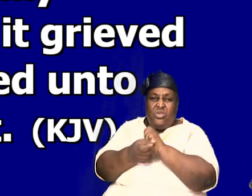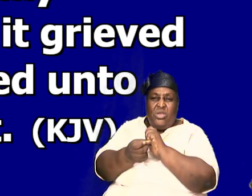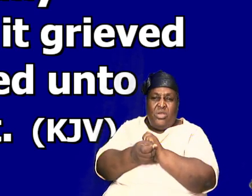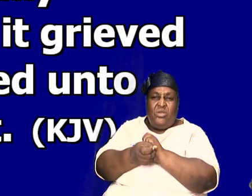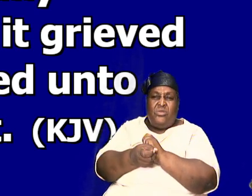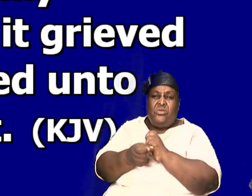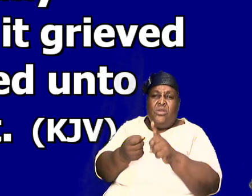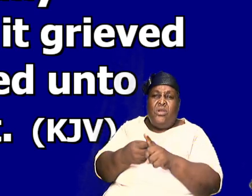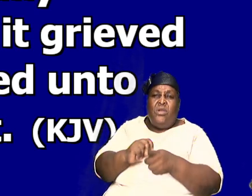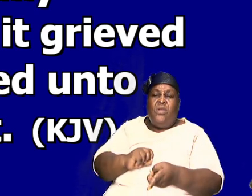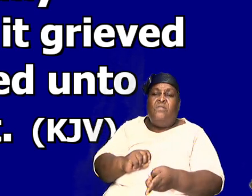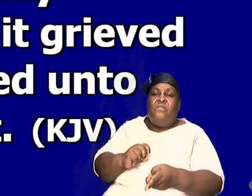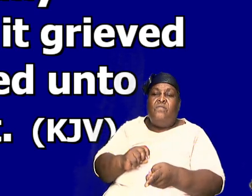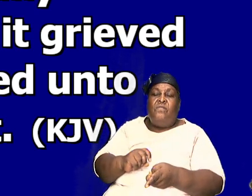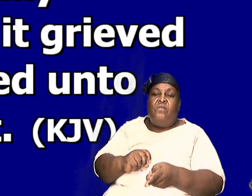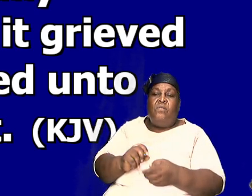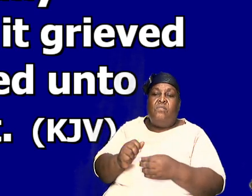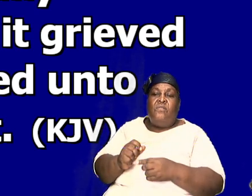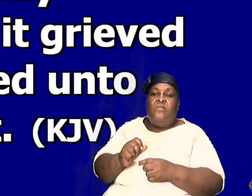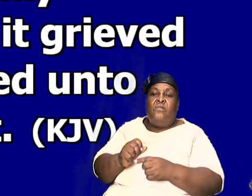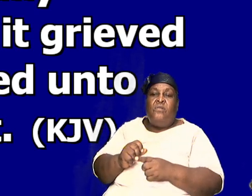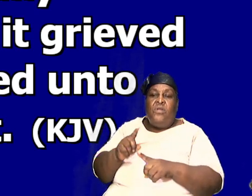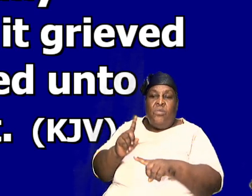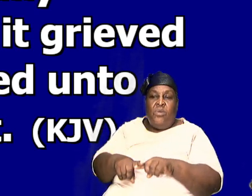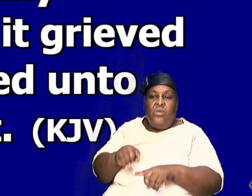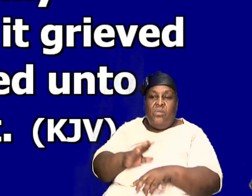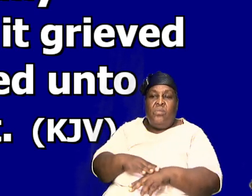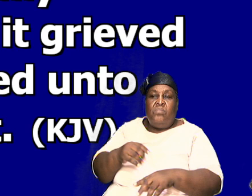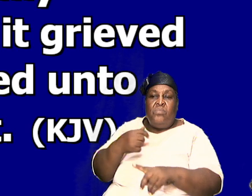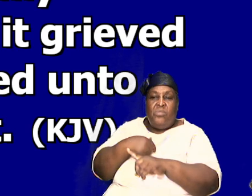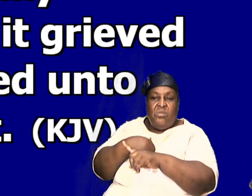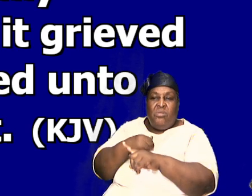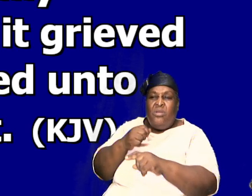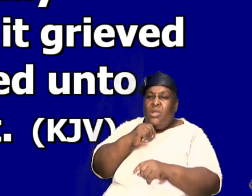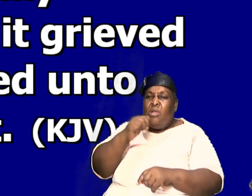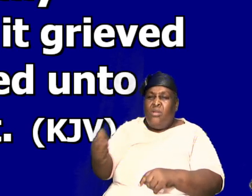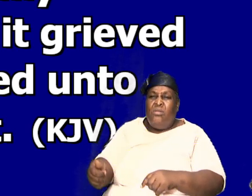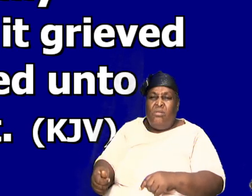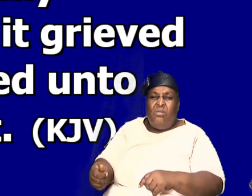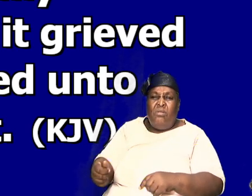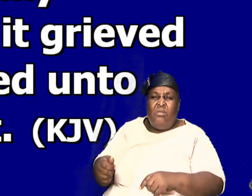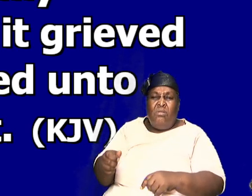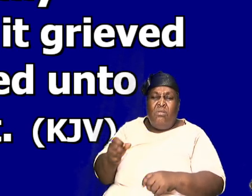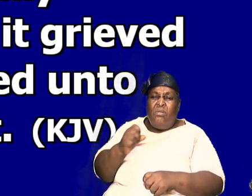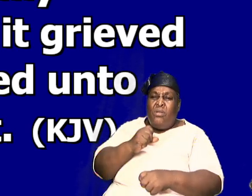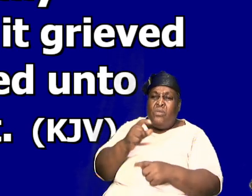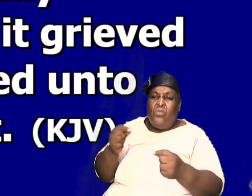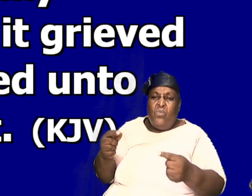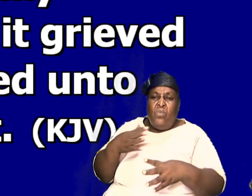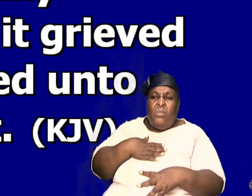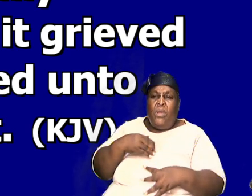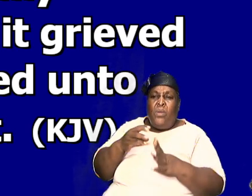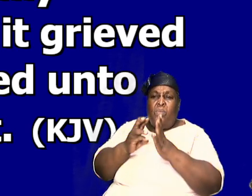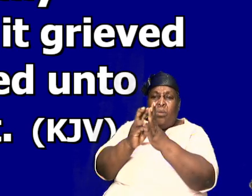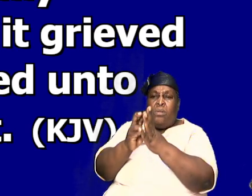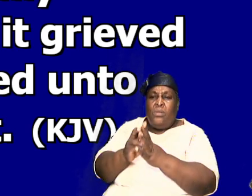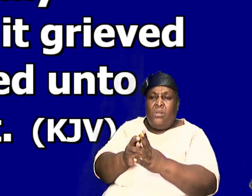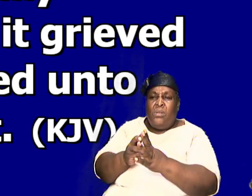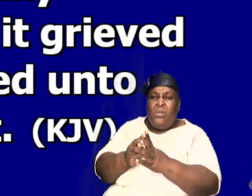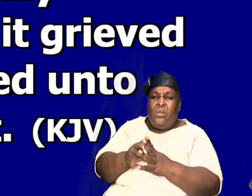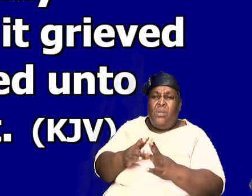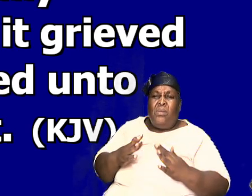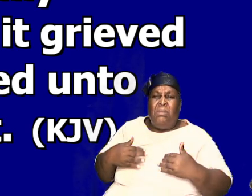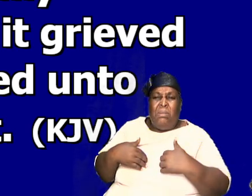from following me and has not performed my commandments. And he grieved Samuel and he cried unto the